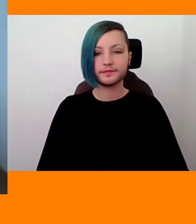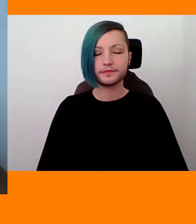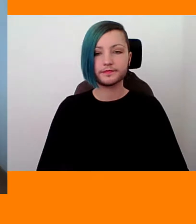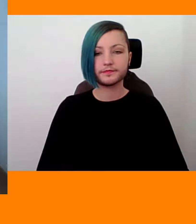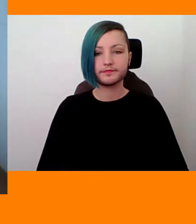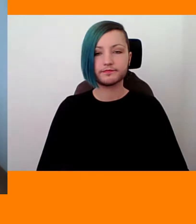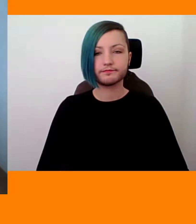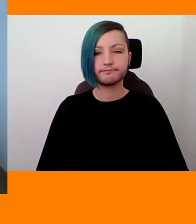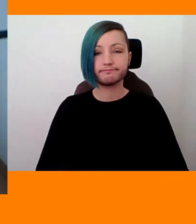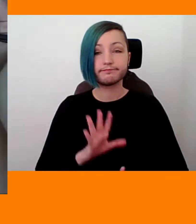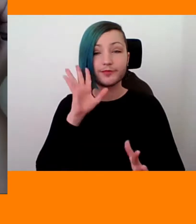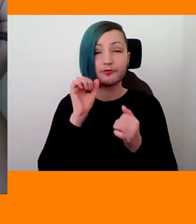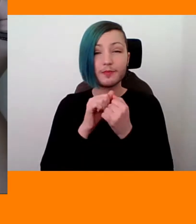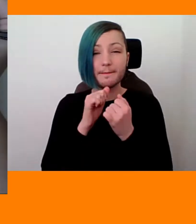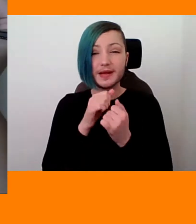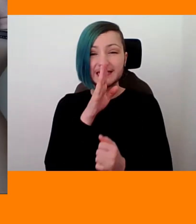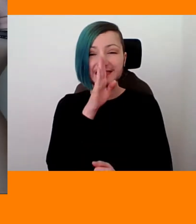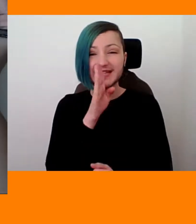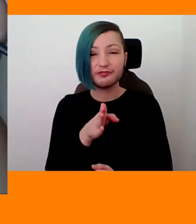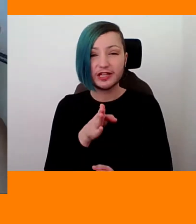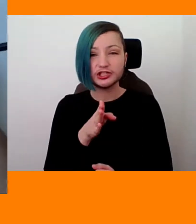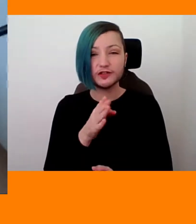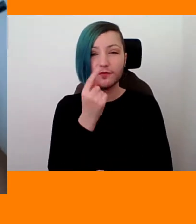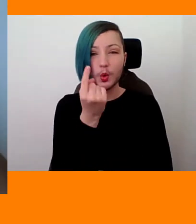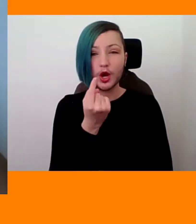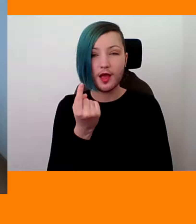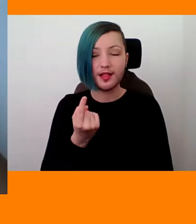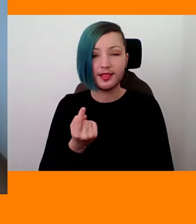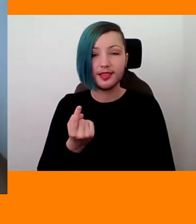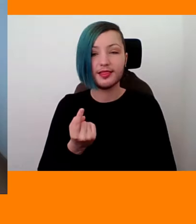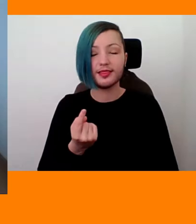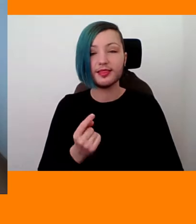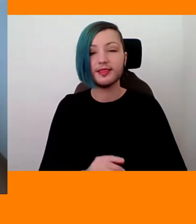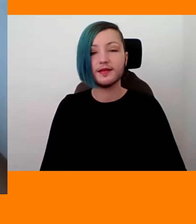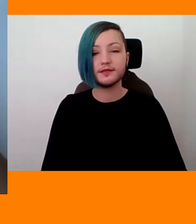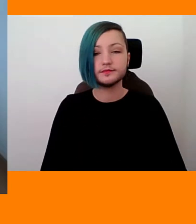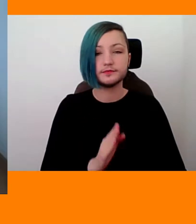Remember the directions that you want to take your curls in.